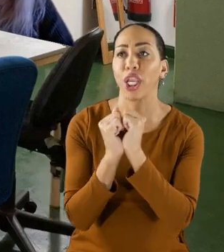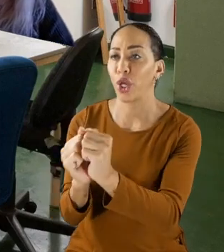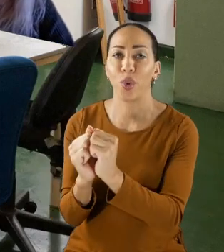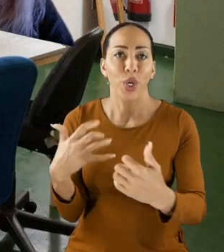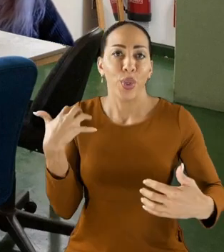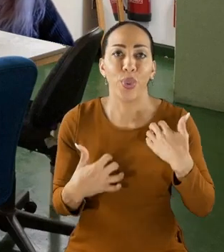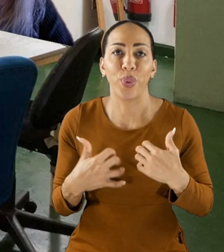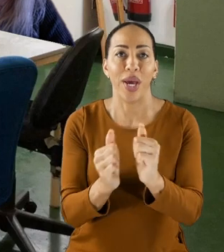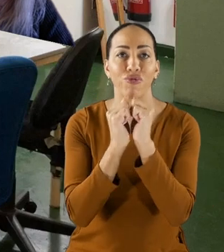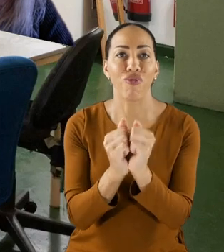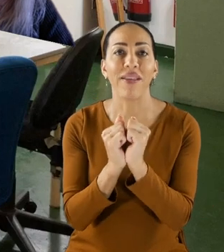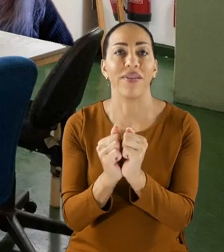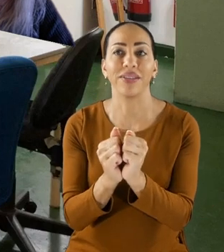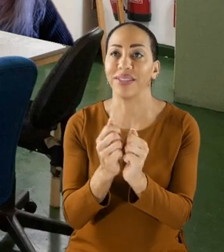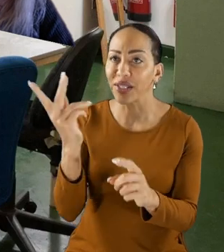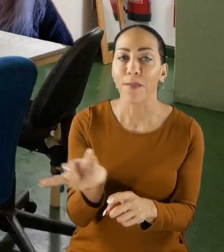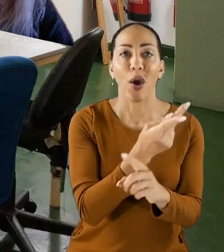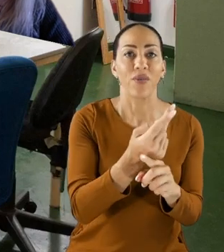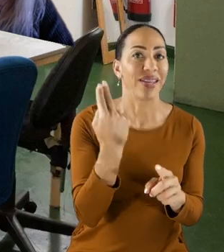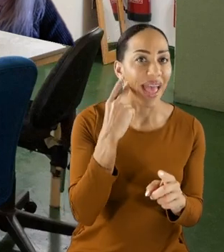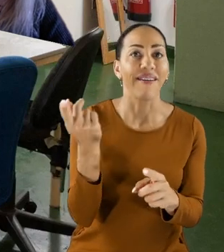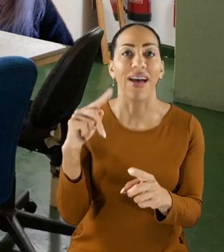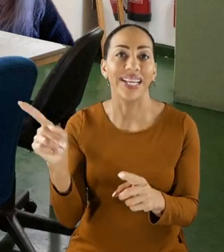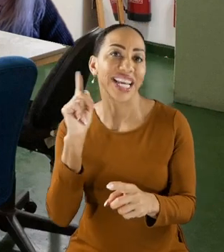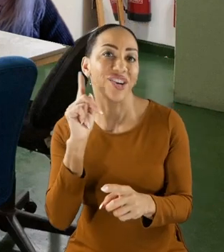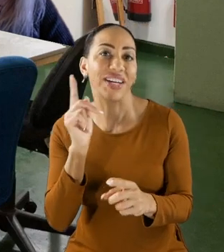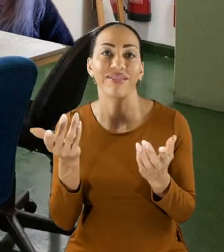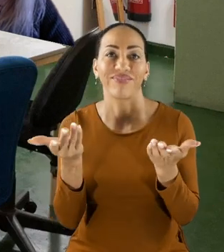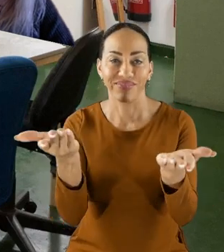of equal weight and value and excitingness and relevance.